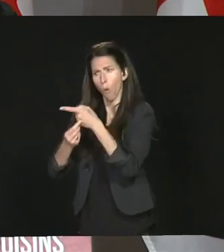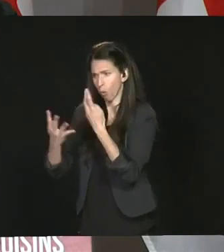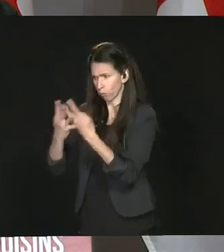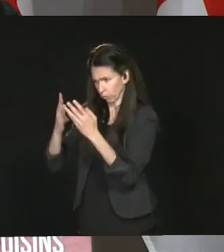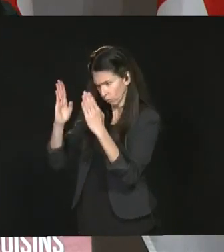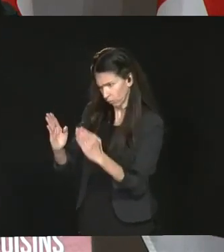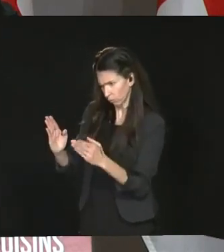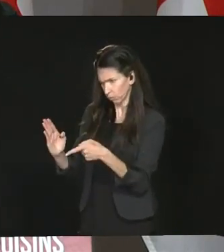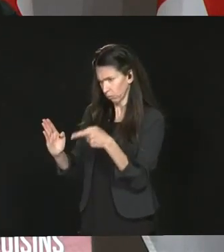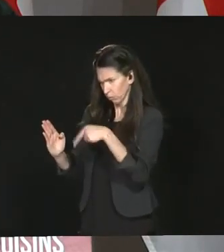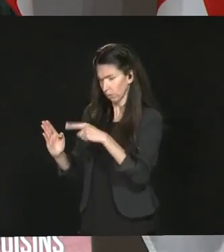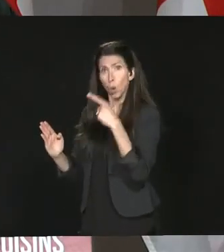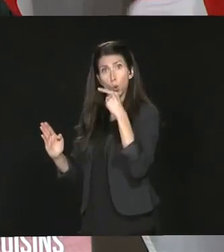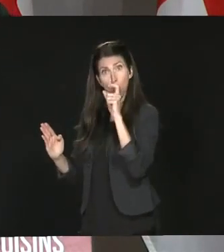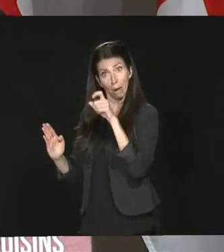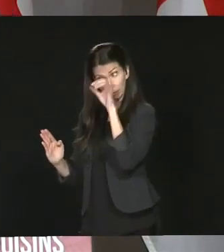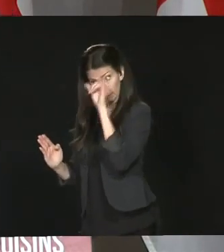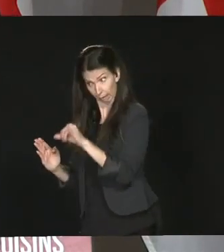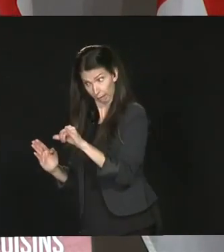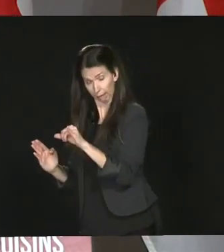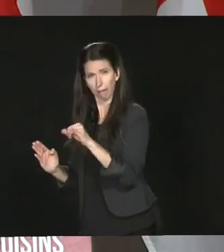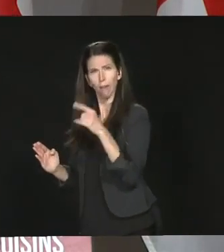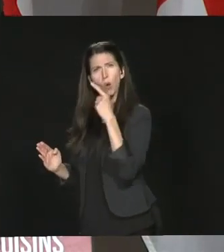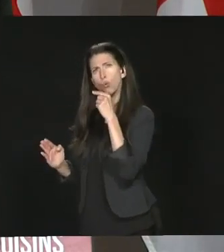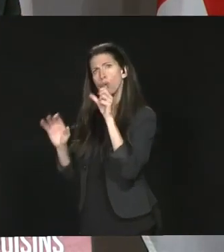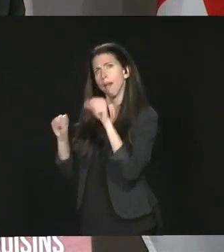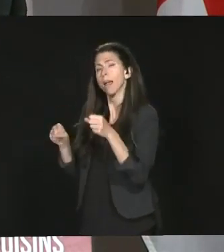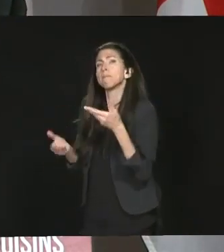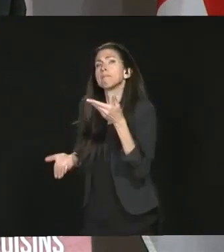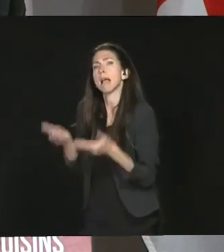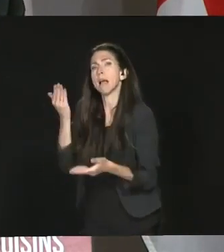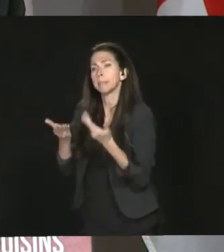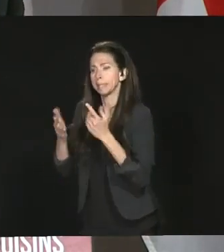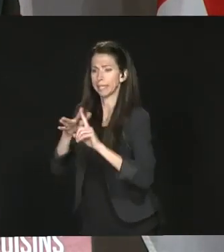and ordering the release of those who don't pose a risk to the public?